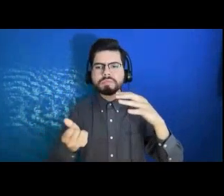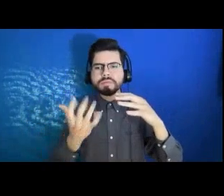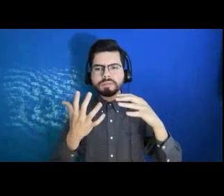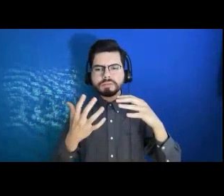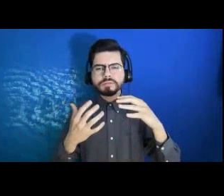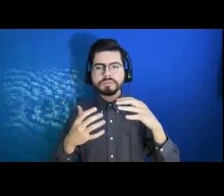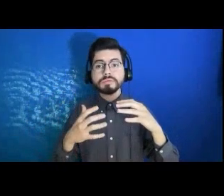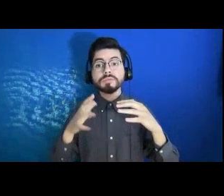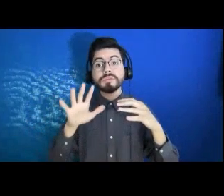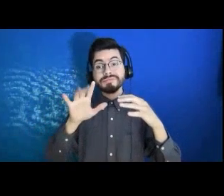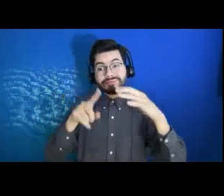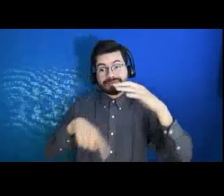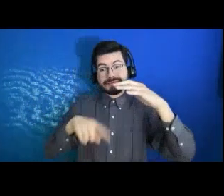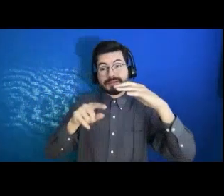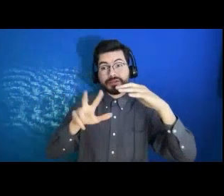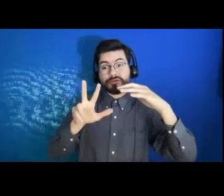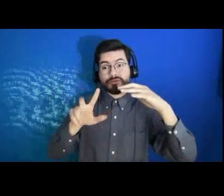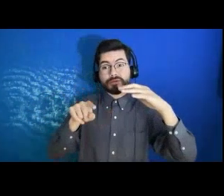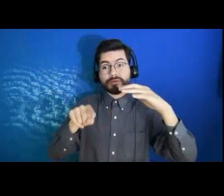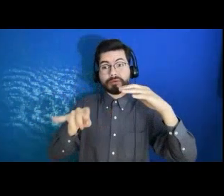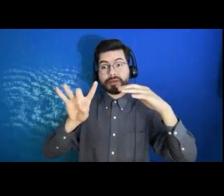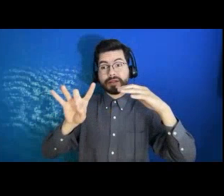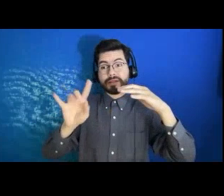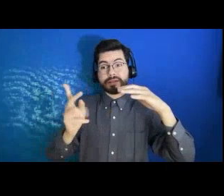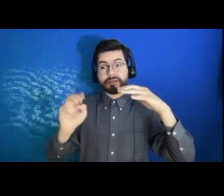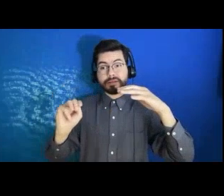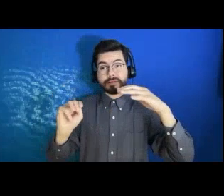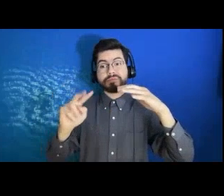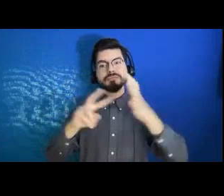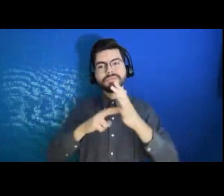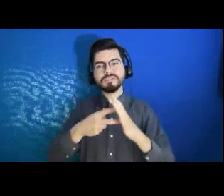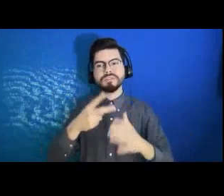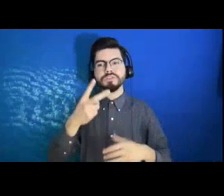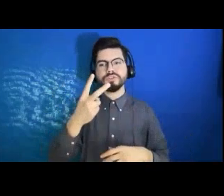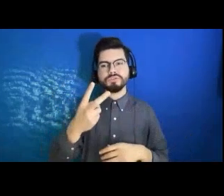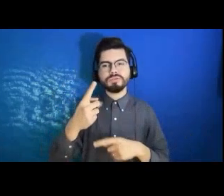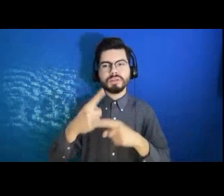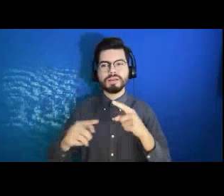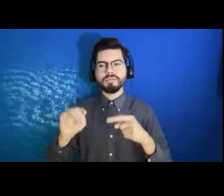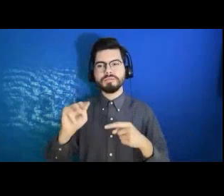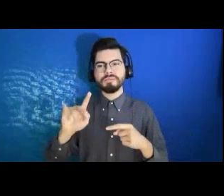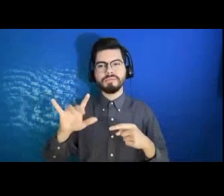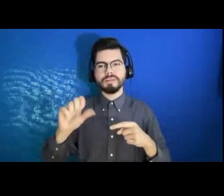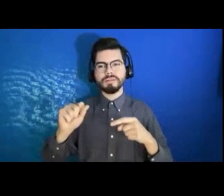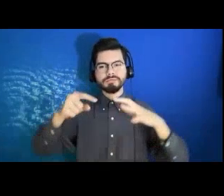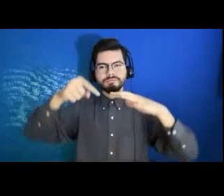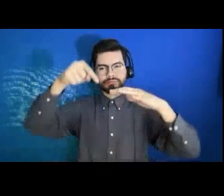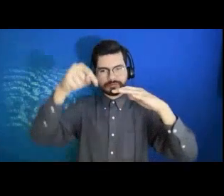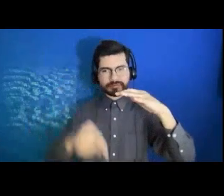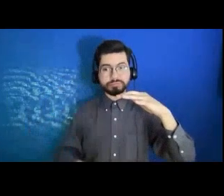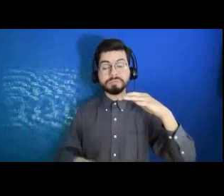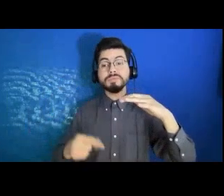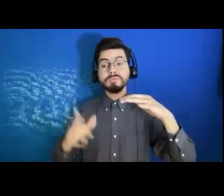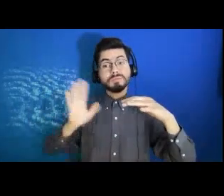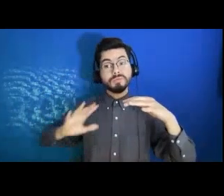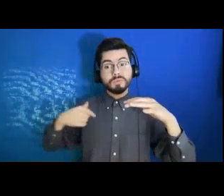kilometers. It's about 2.5 miles beneath the surface, which is much shallower than we originally